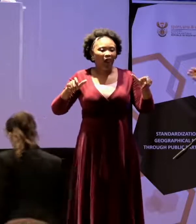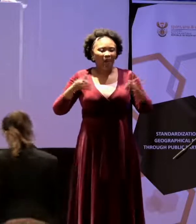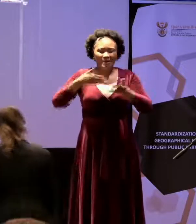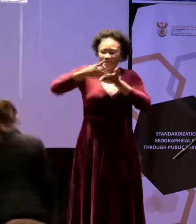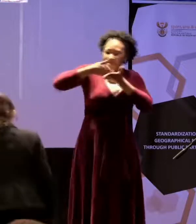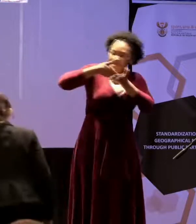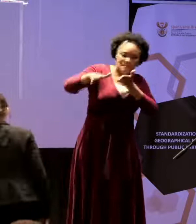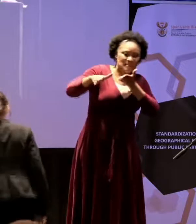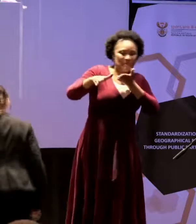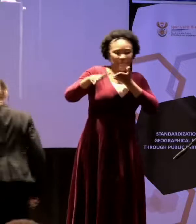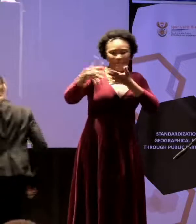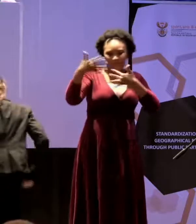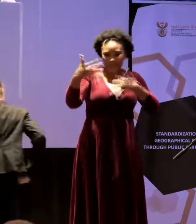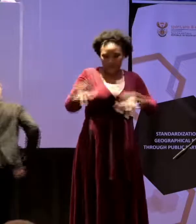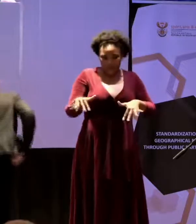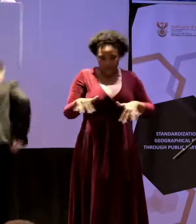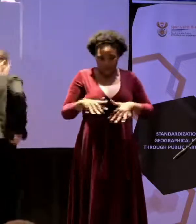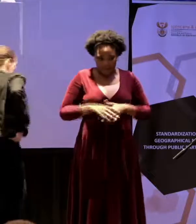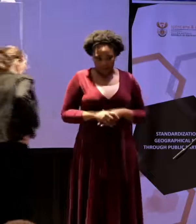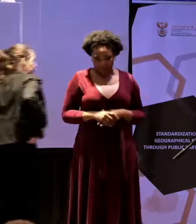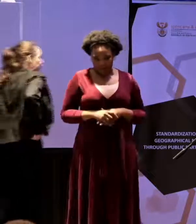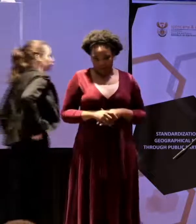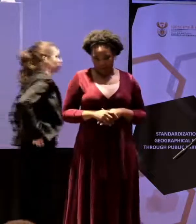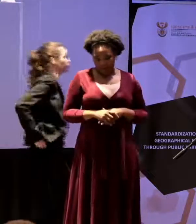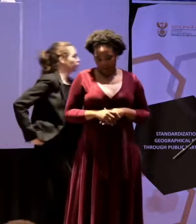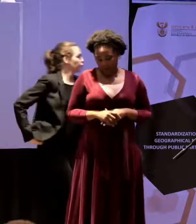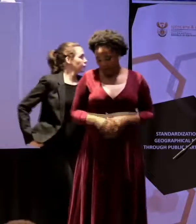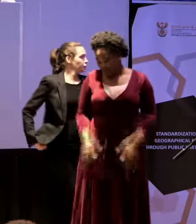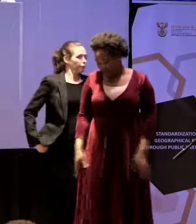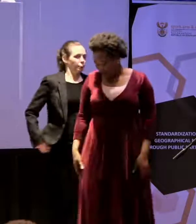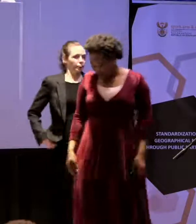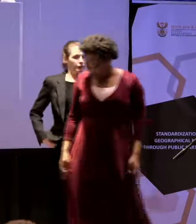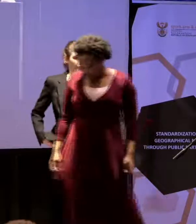off the earth's surface.